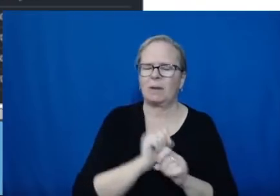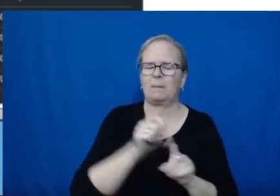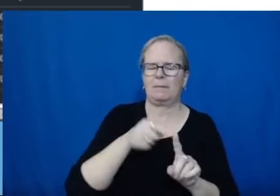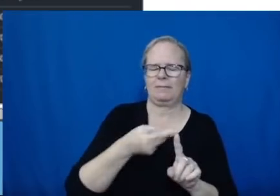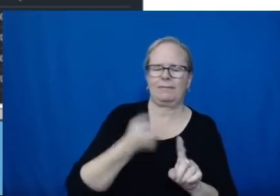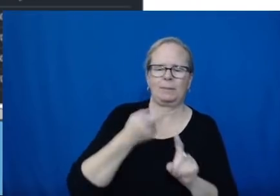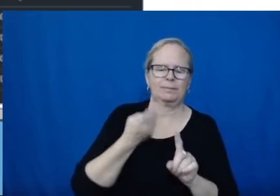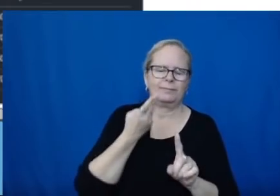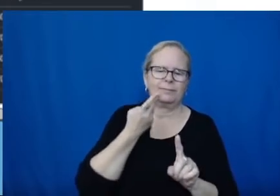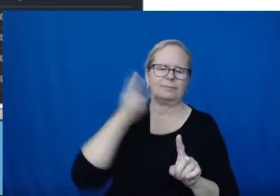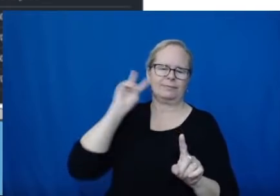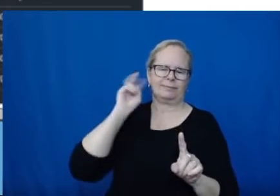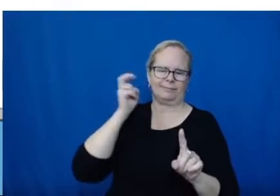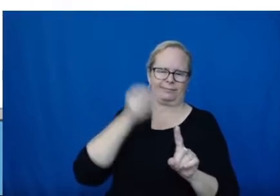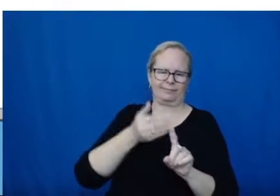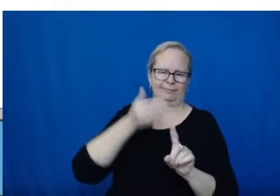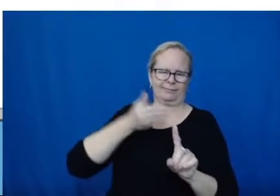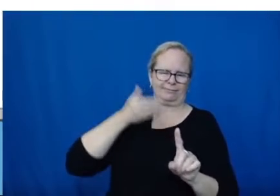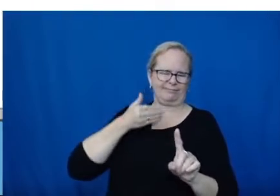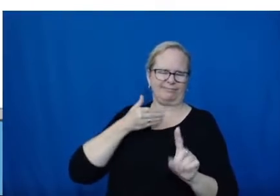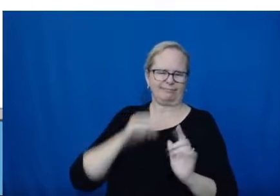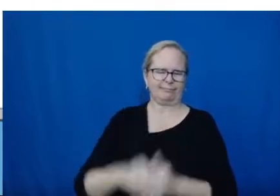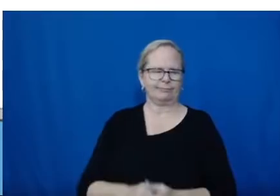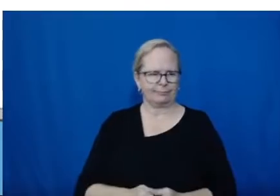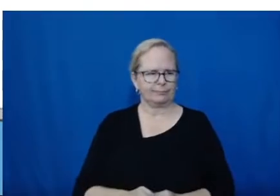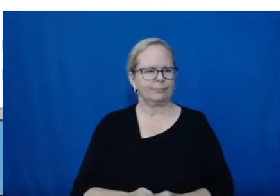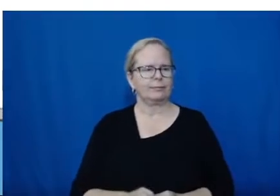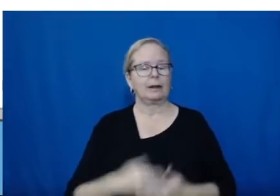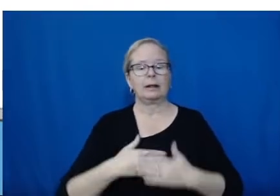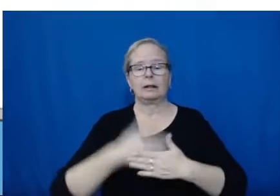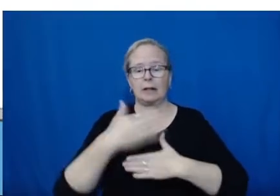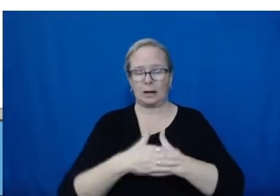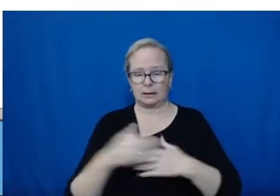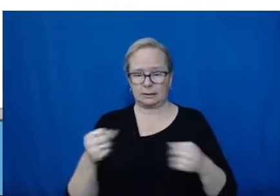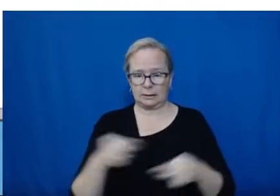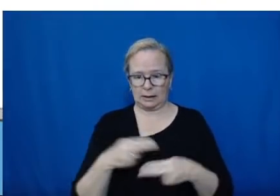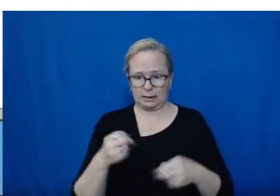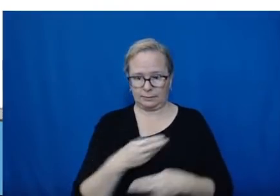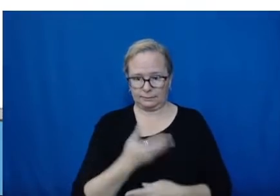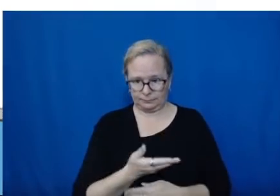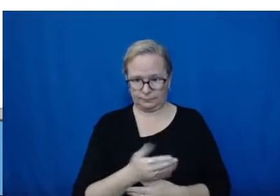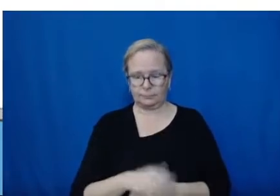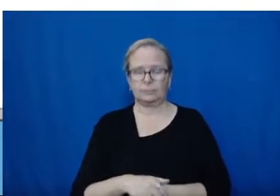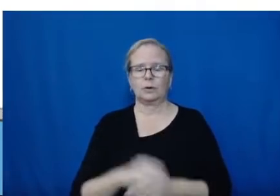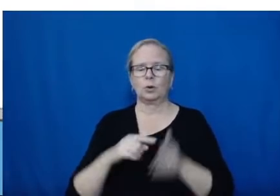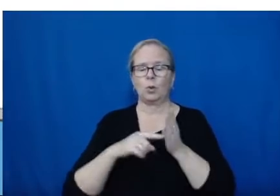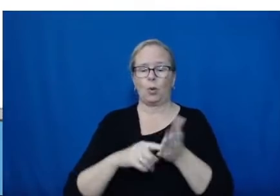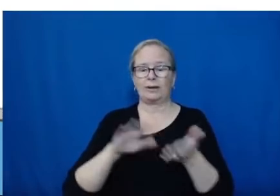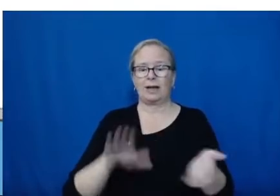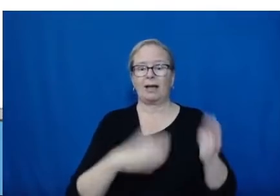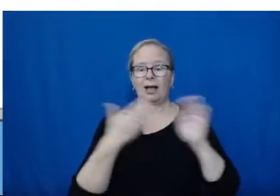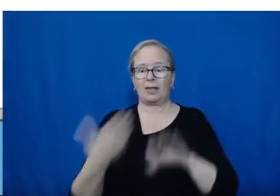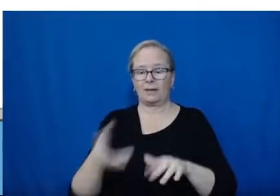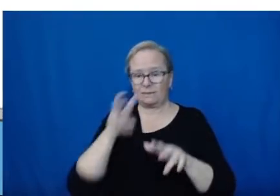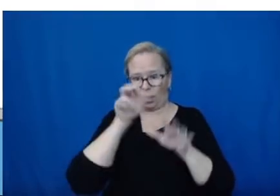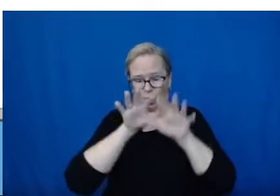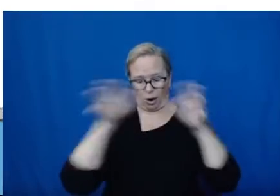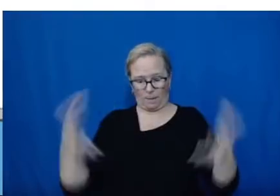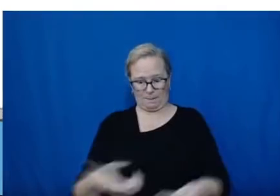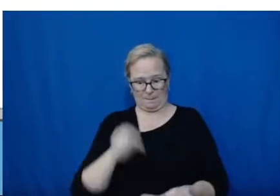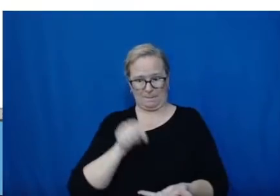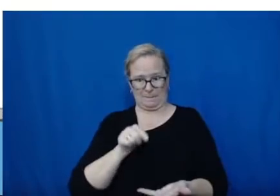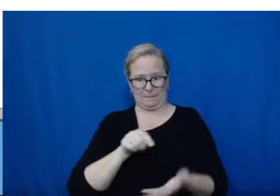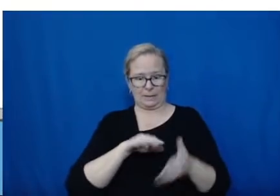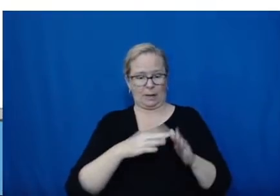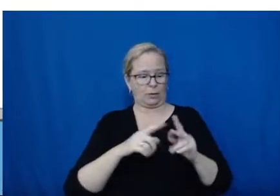from previous times. Next slide, please. And this is just showing the deaths over the course of the pandemic. You